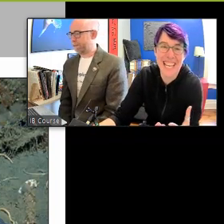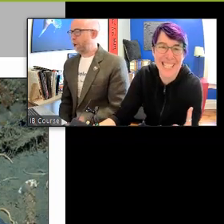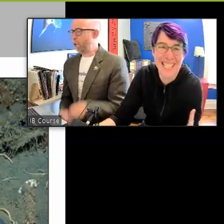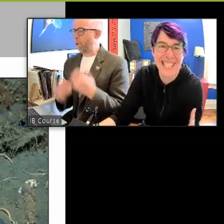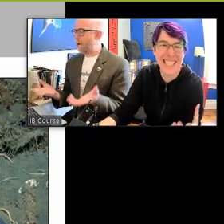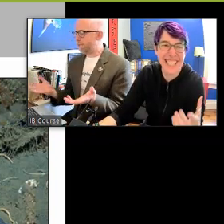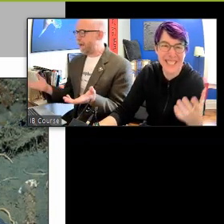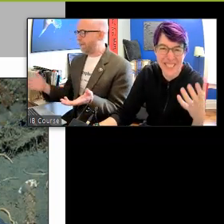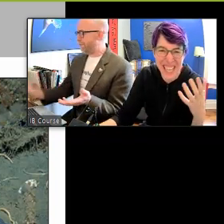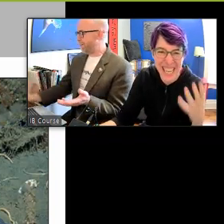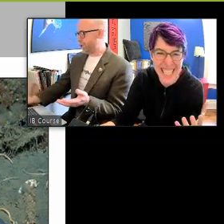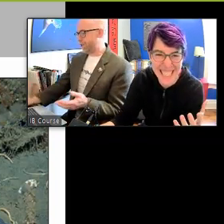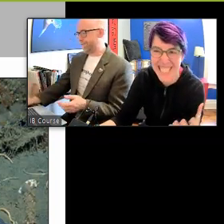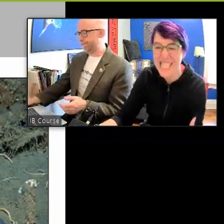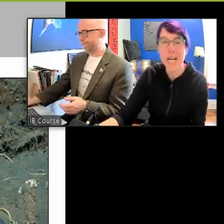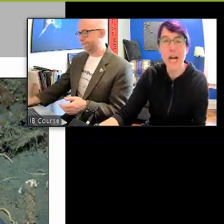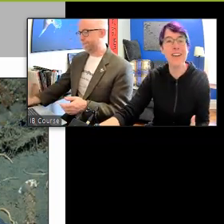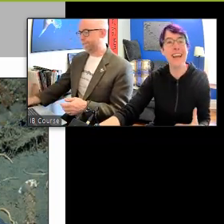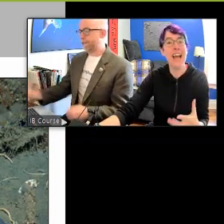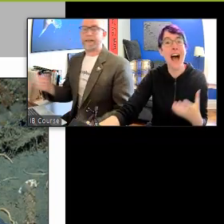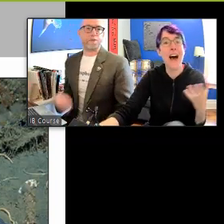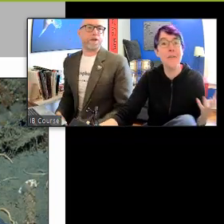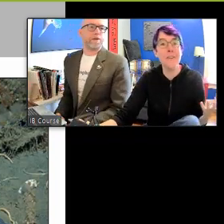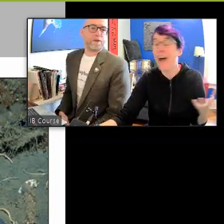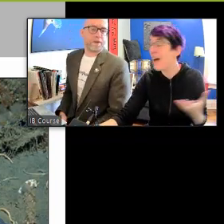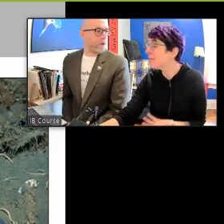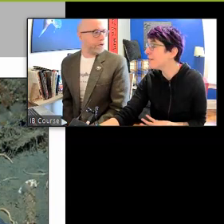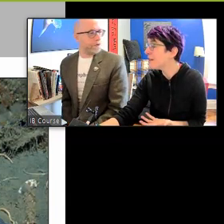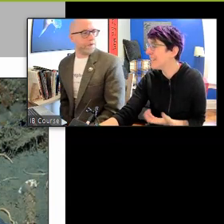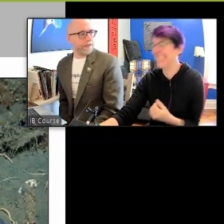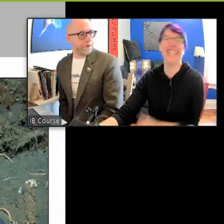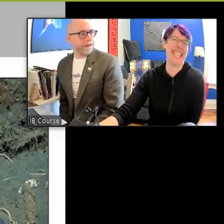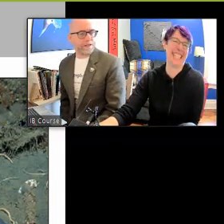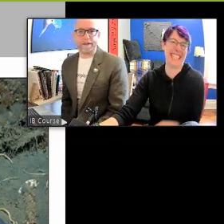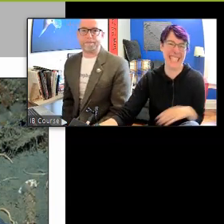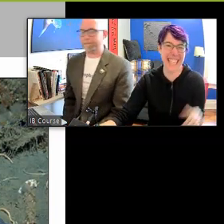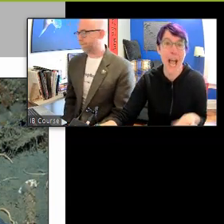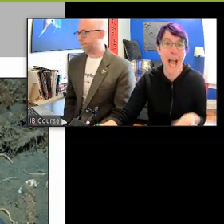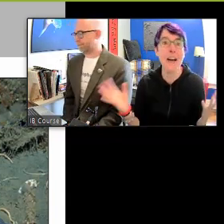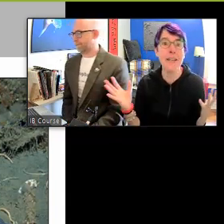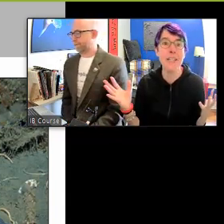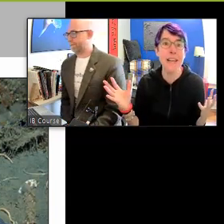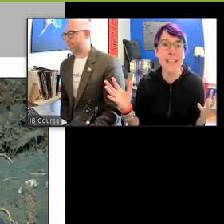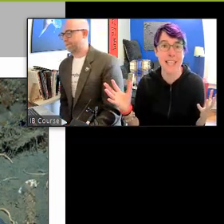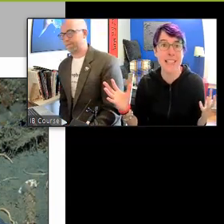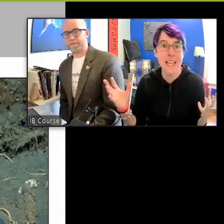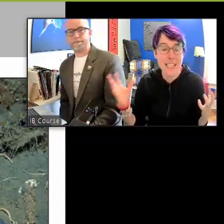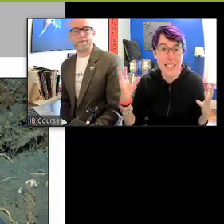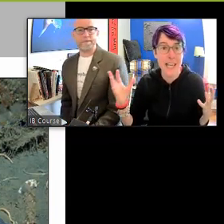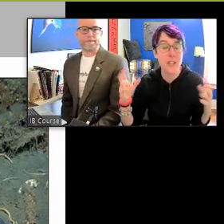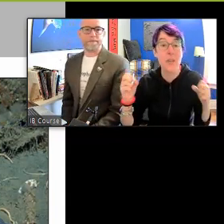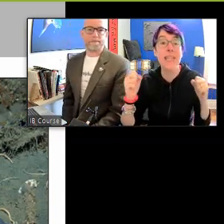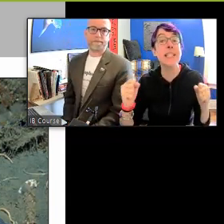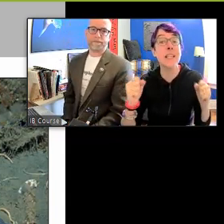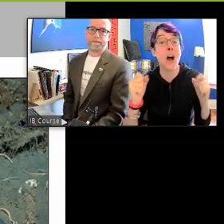explain this? What? Ice fish? Okay. That's what the Norwegians would have said when they discovered it. How do we explain this? This